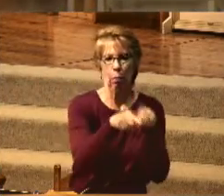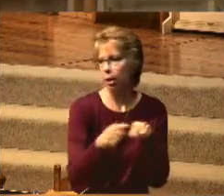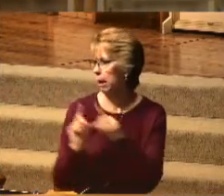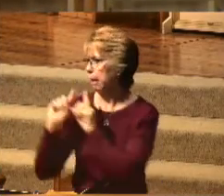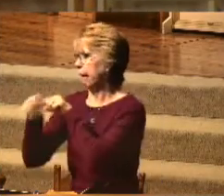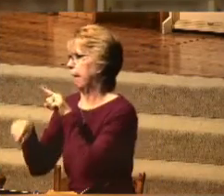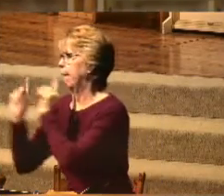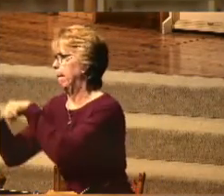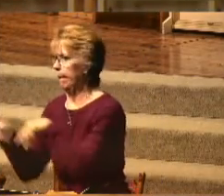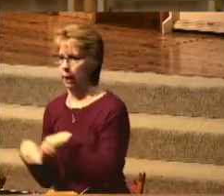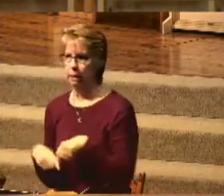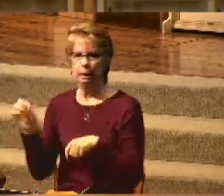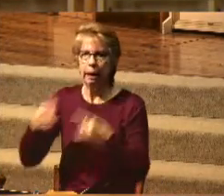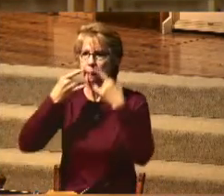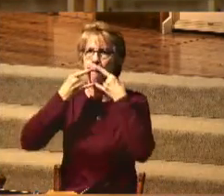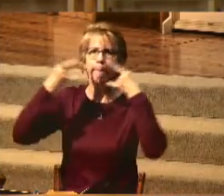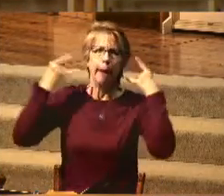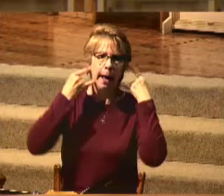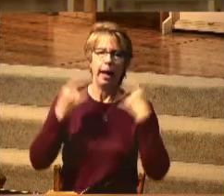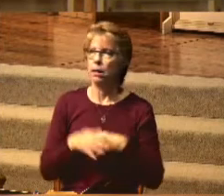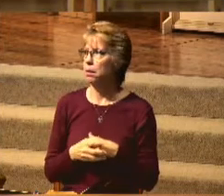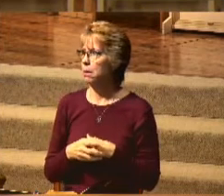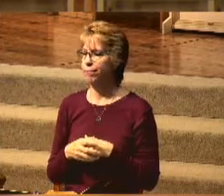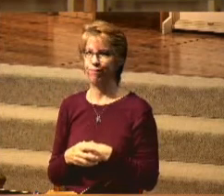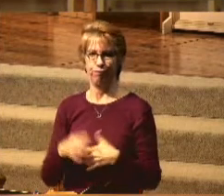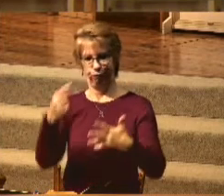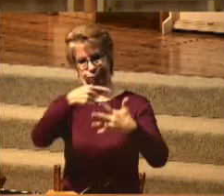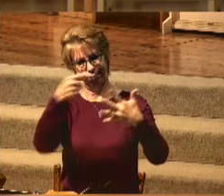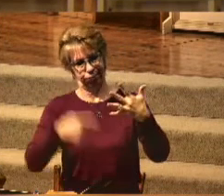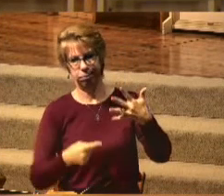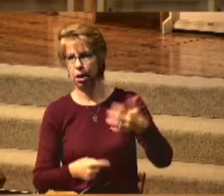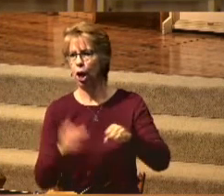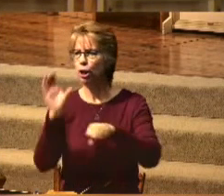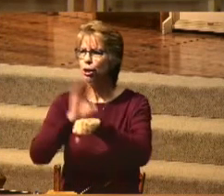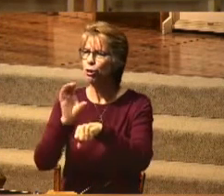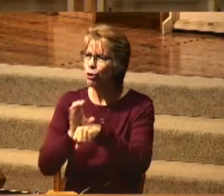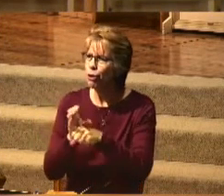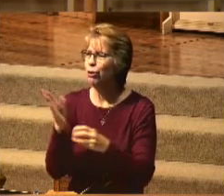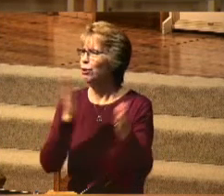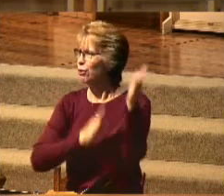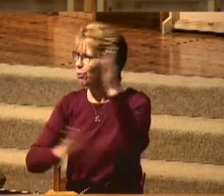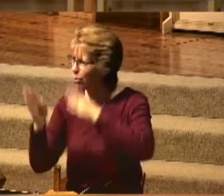go there, and you got to wear a mask, and oh, good night. Churches have trouble.